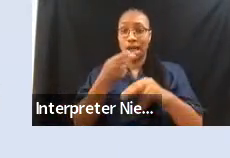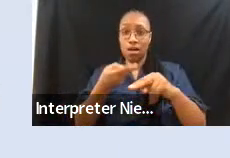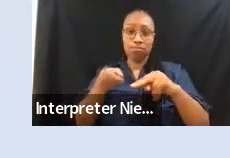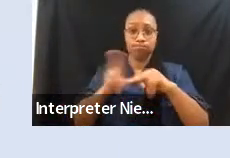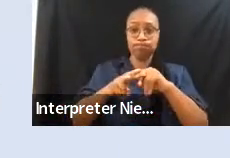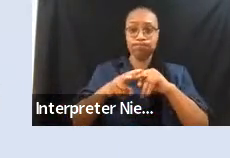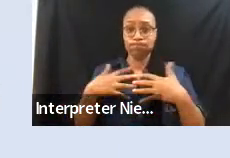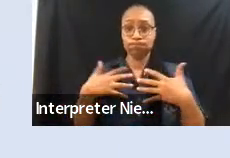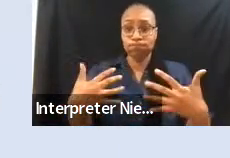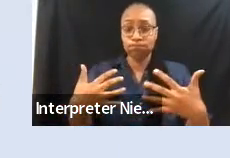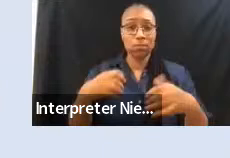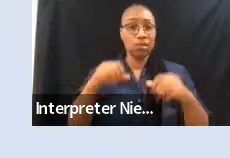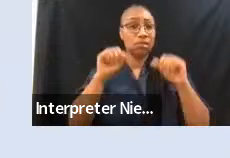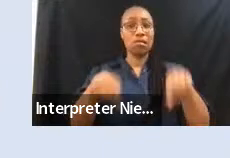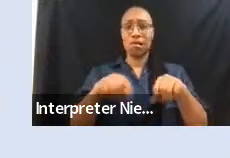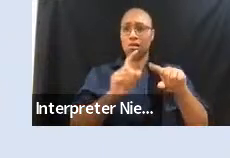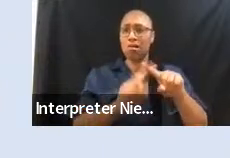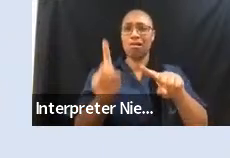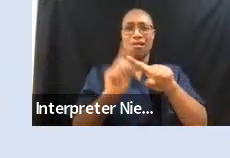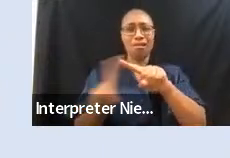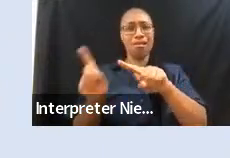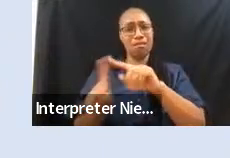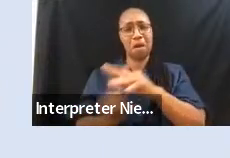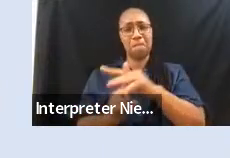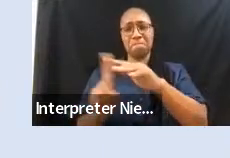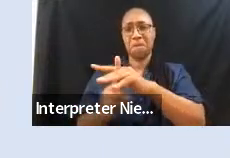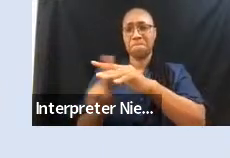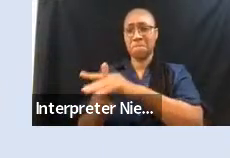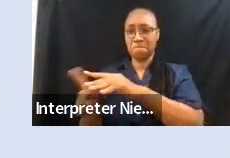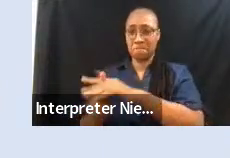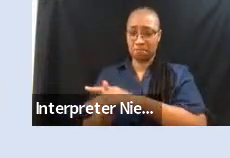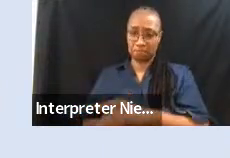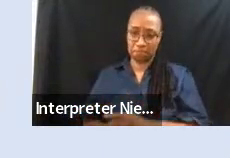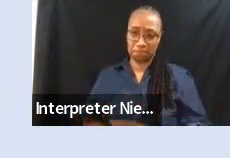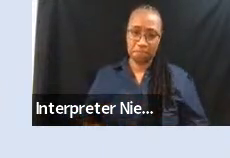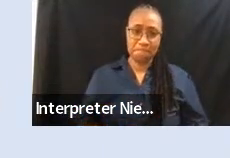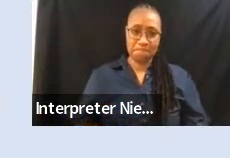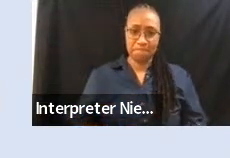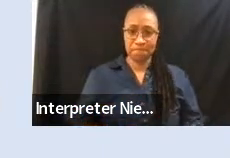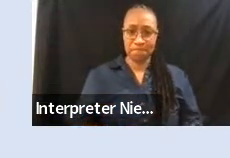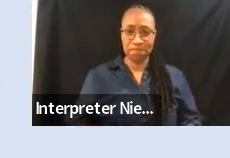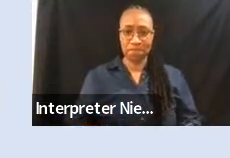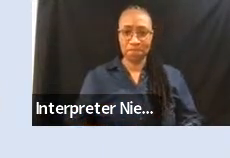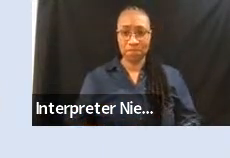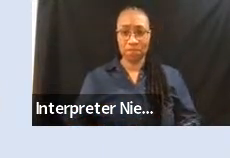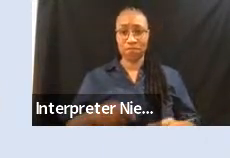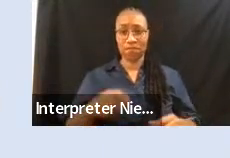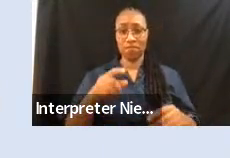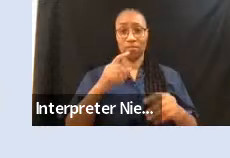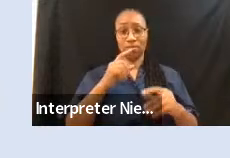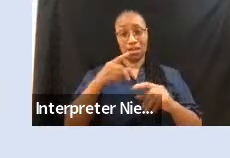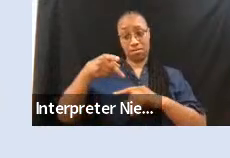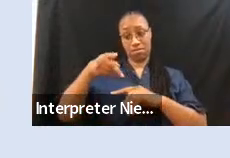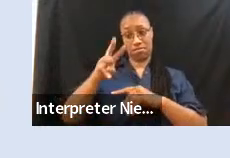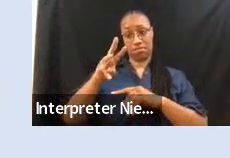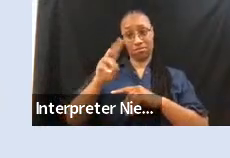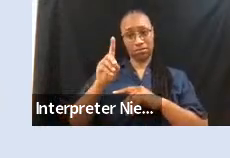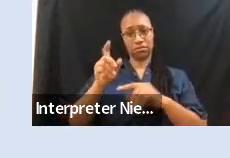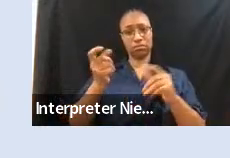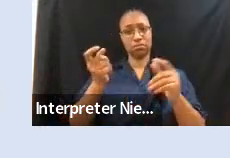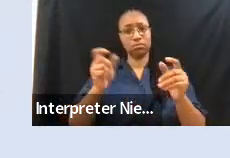slide. They are more likely not to have had an annual physical, and women who use